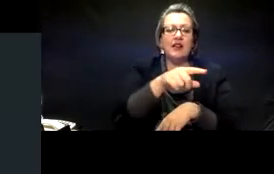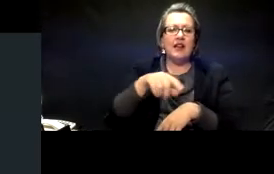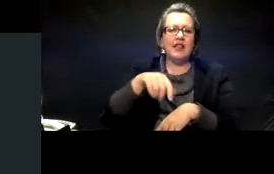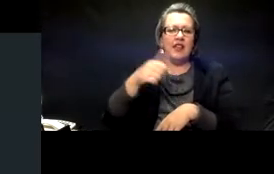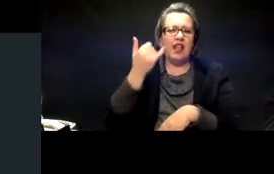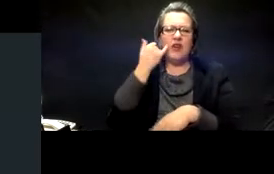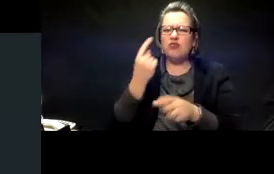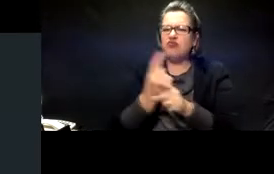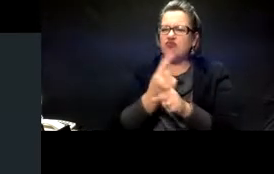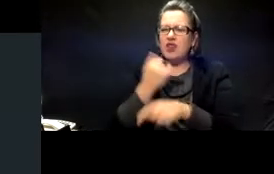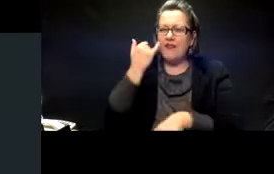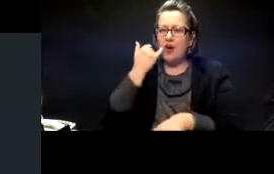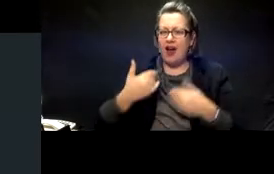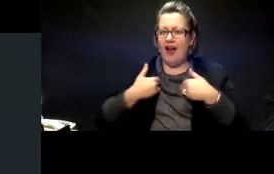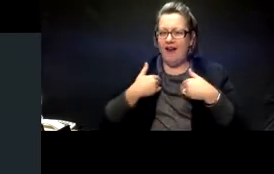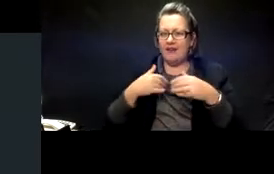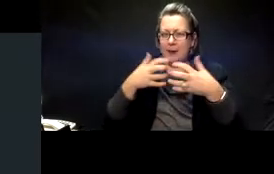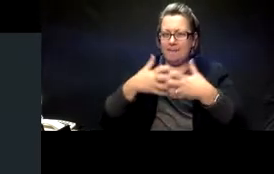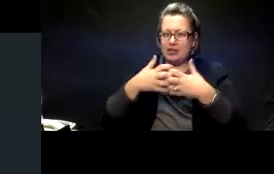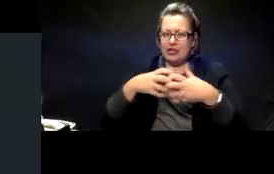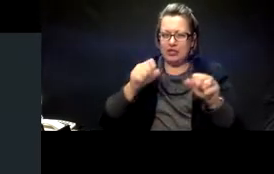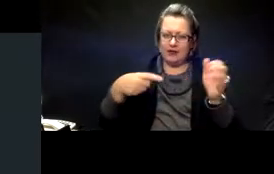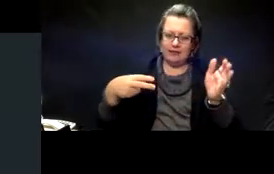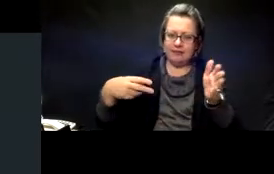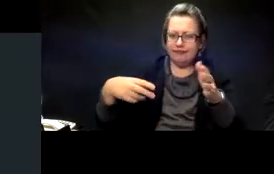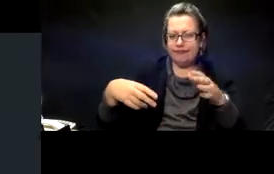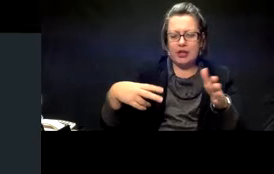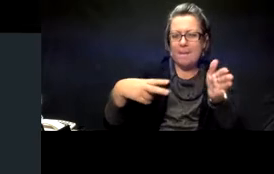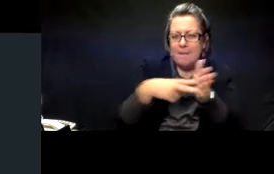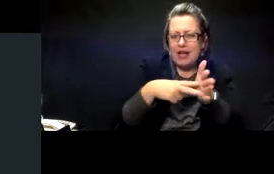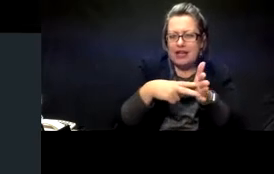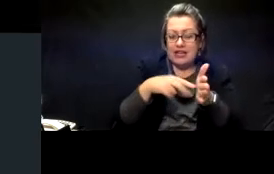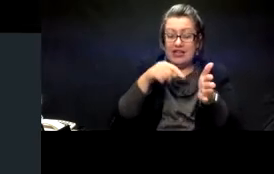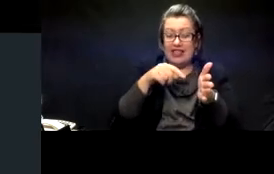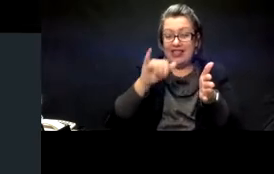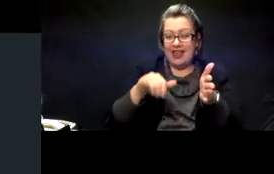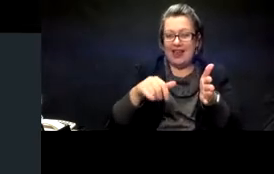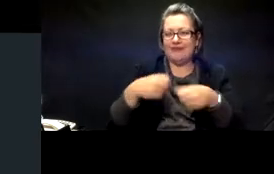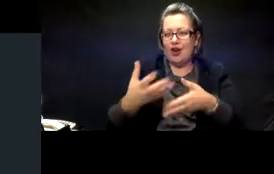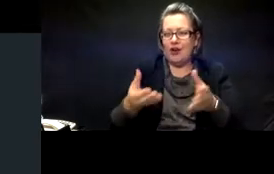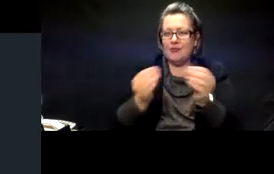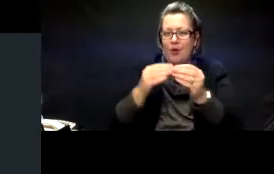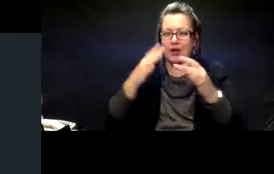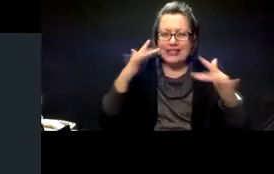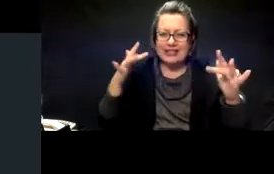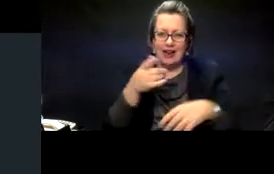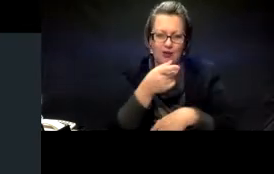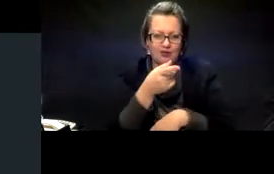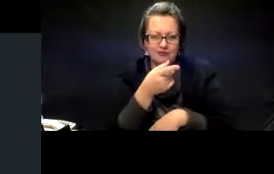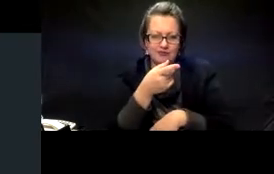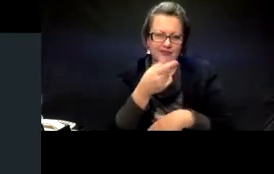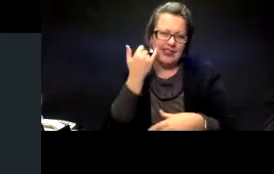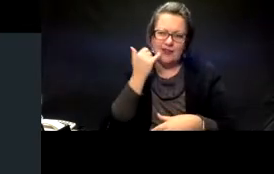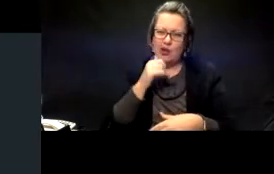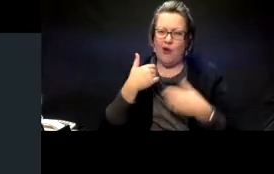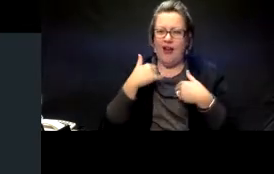So that's really cool. And then there's the regular phone has a machine. that you can plug into, which will